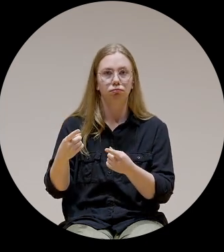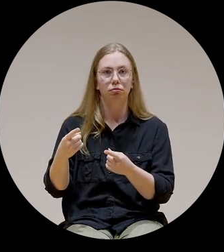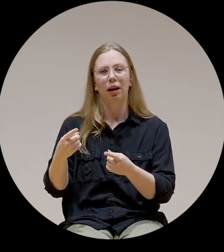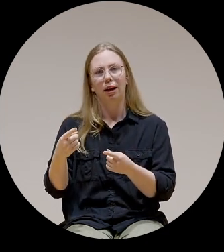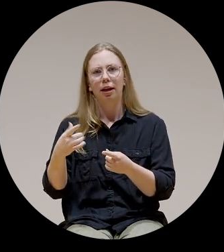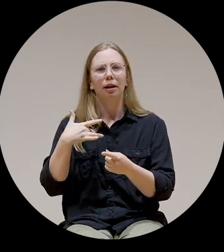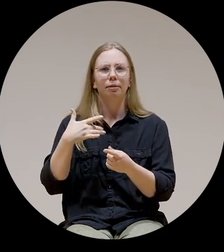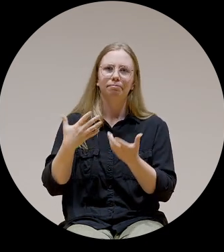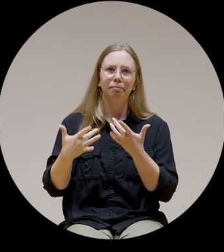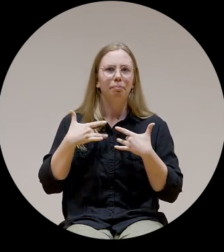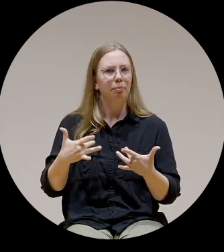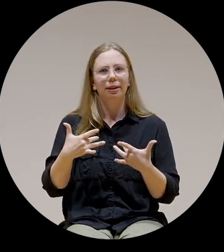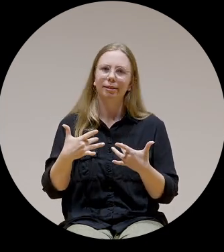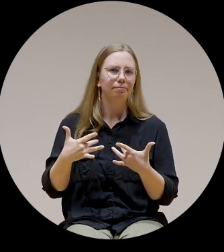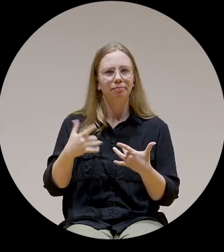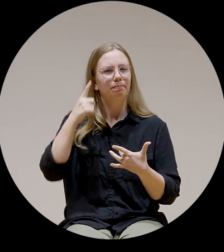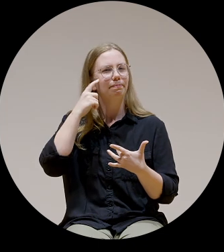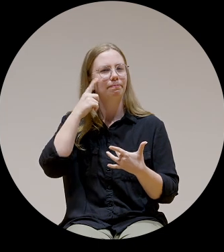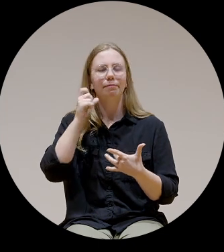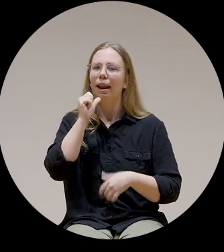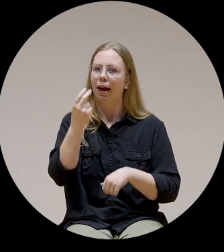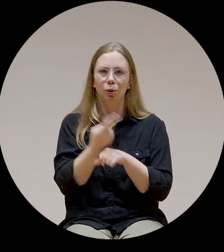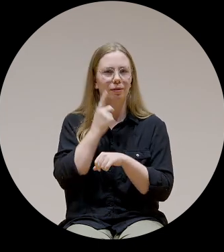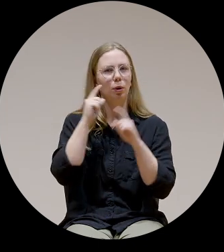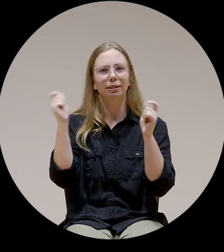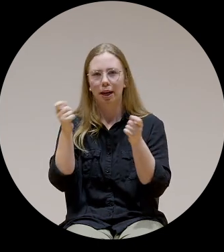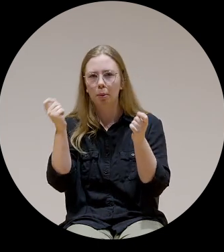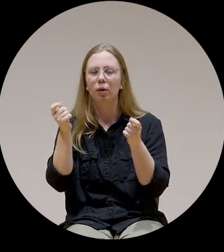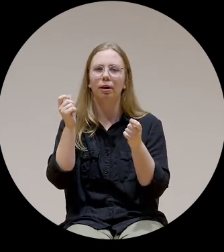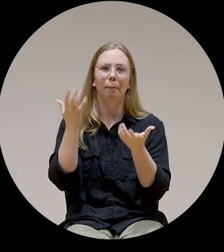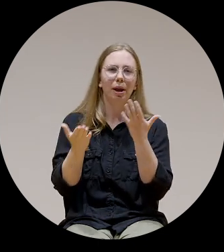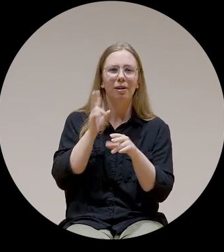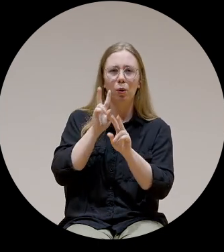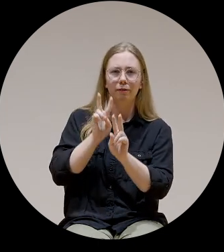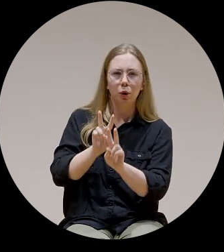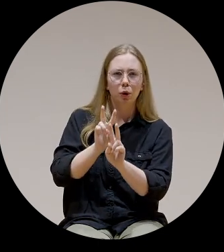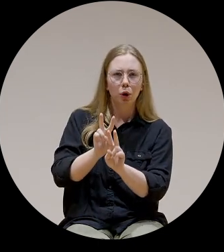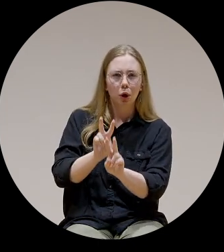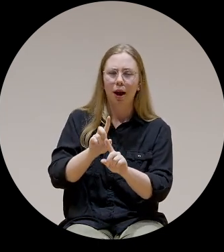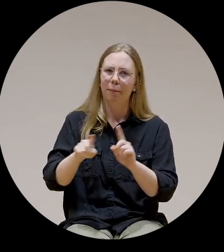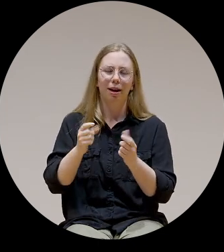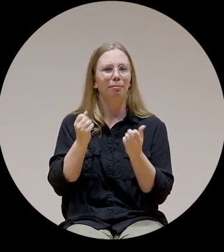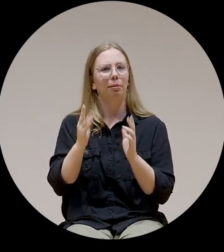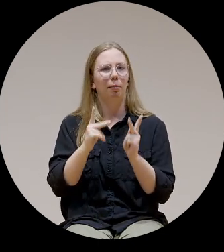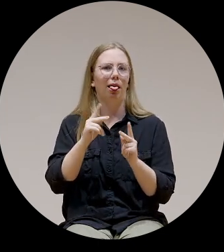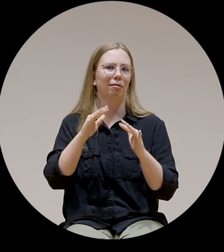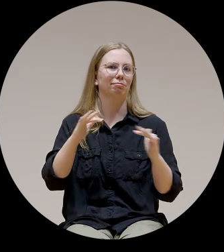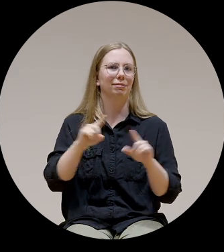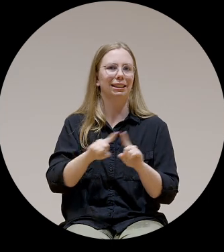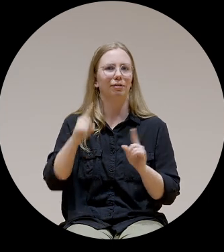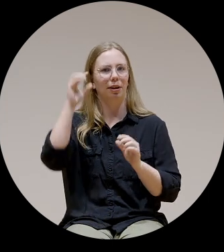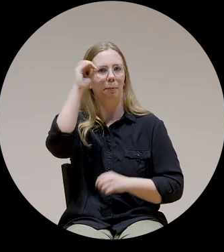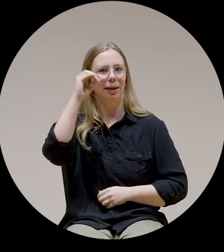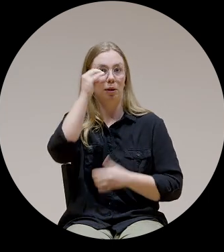not ceremonial or funerary in context, but there have been some theories about what they could be used for. I